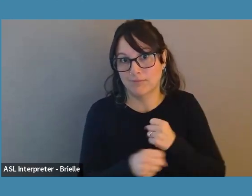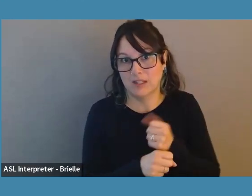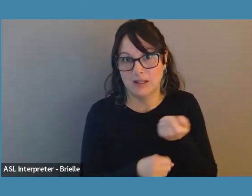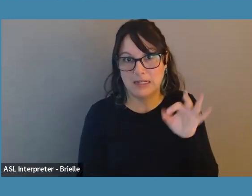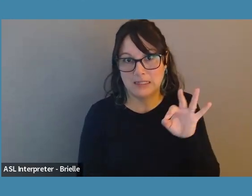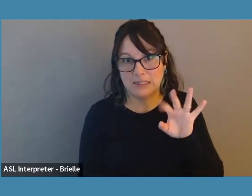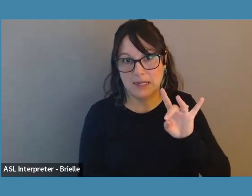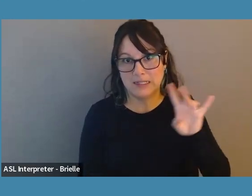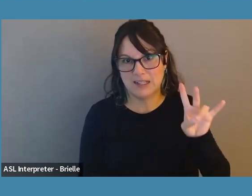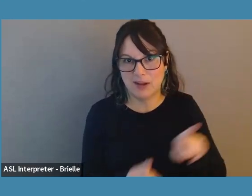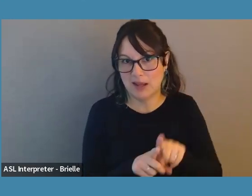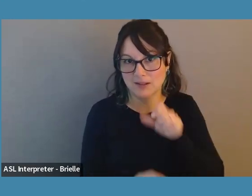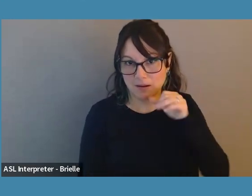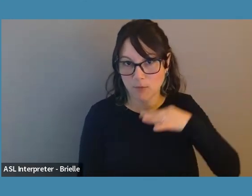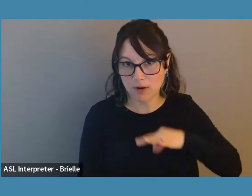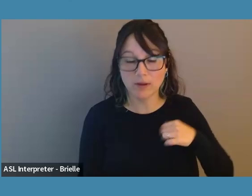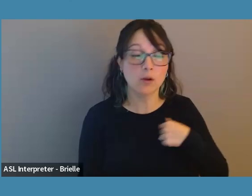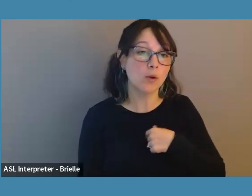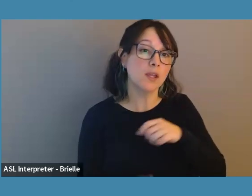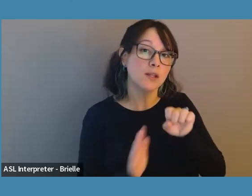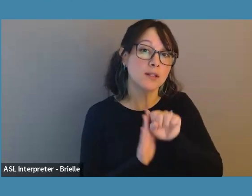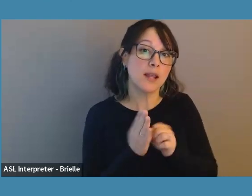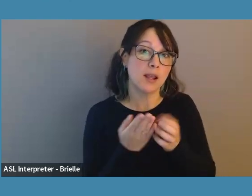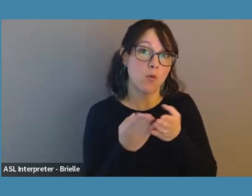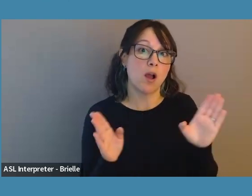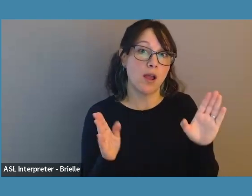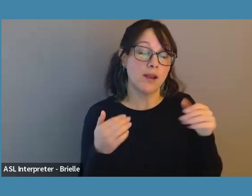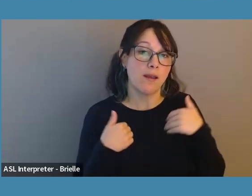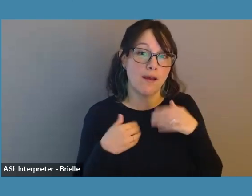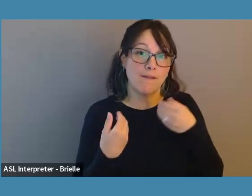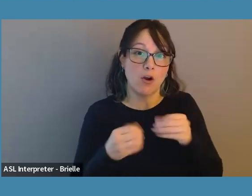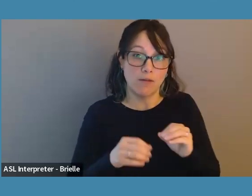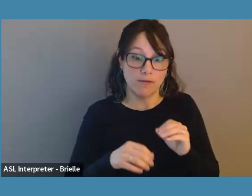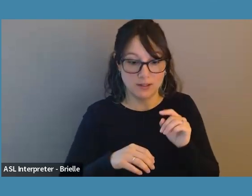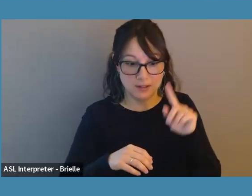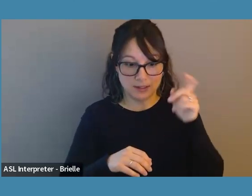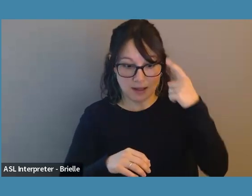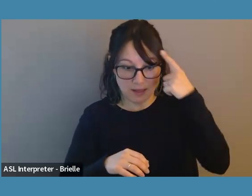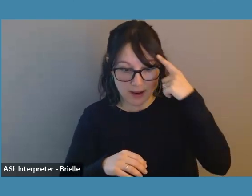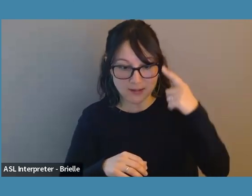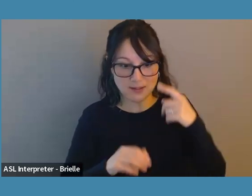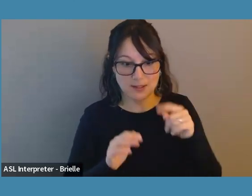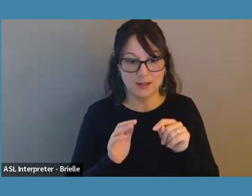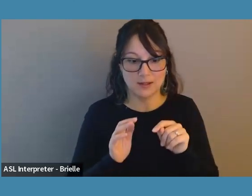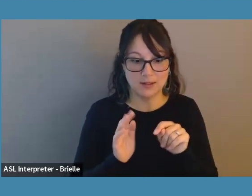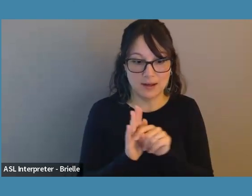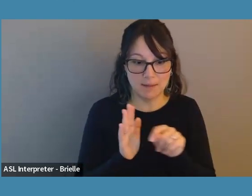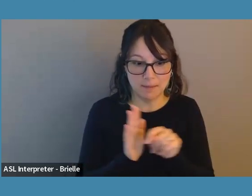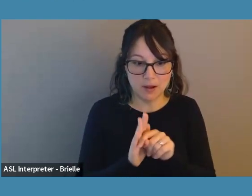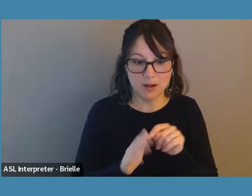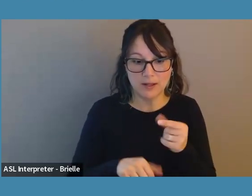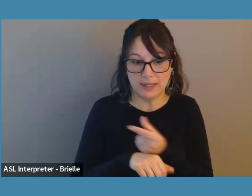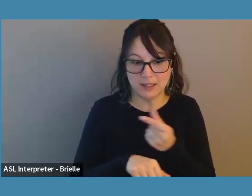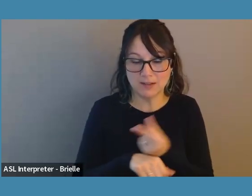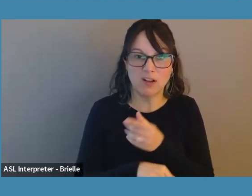1987. And we are statewide with offices in Tallahassee, Tampa, Gainesville, and Fort Lauderdale.